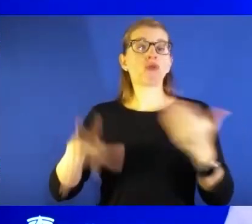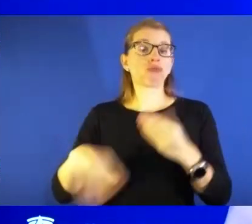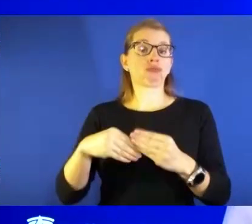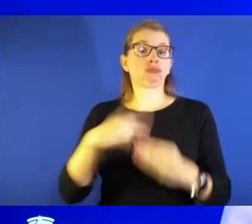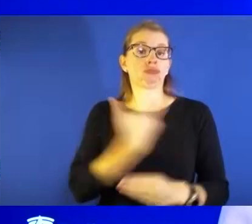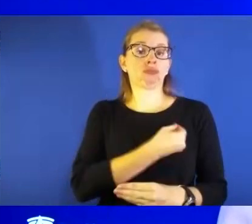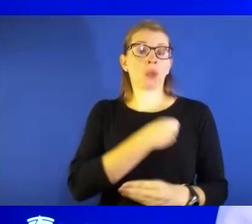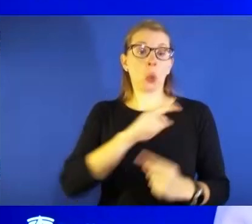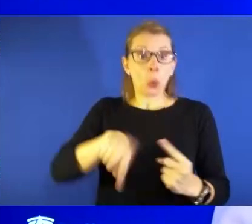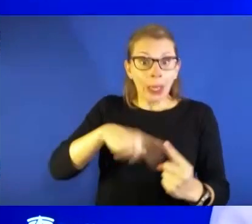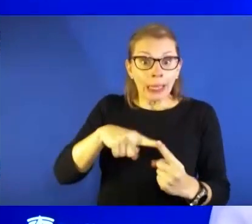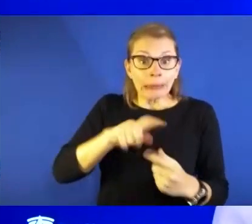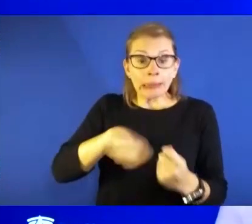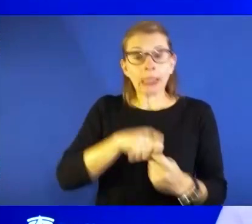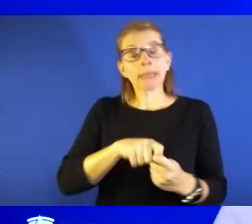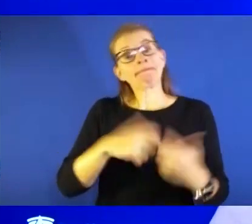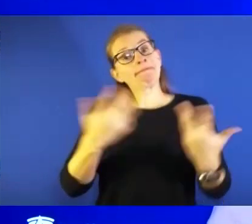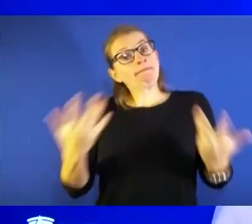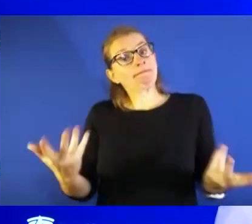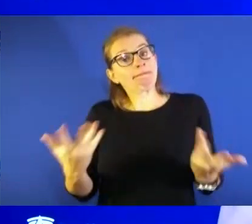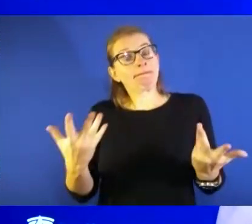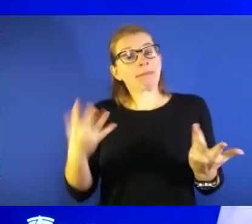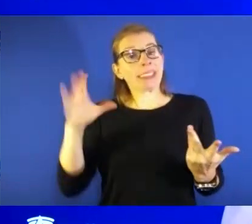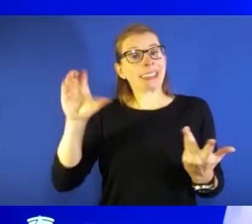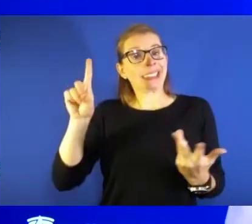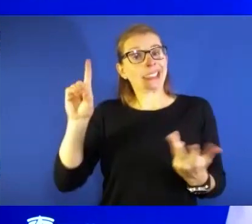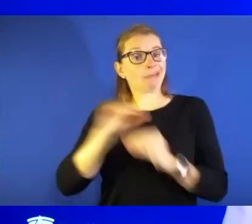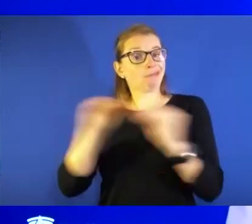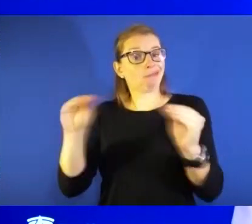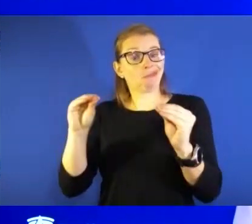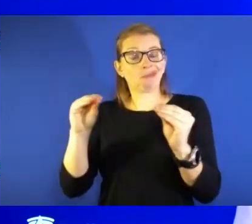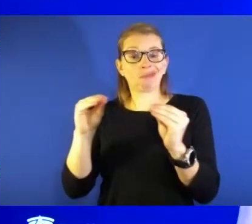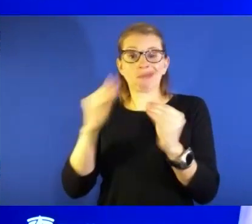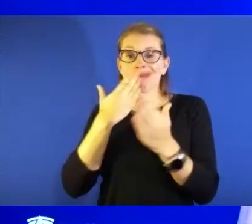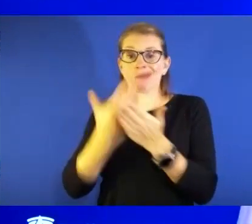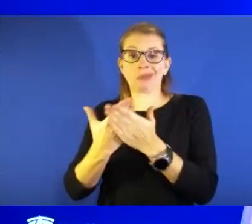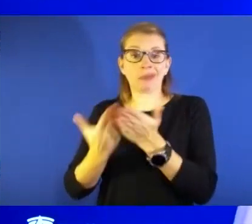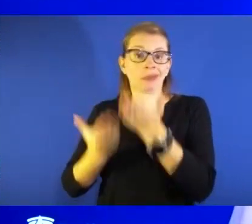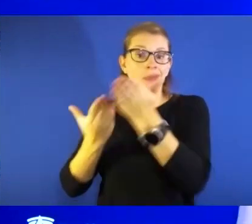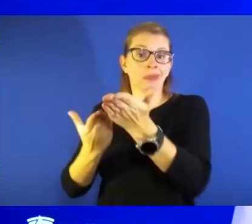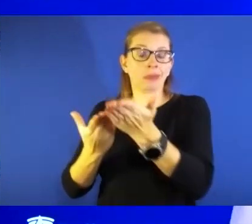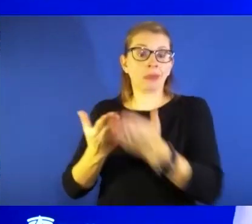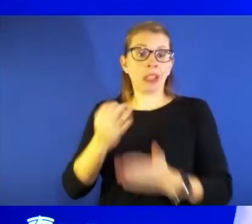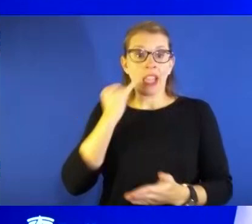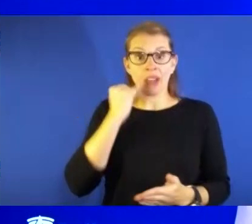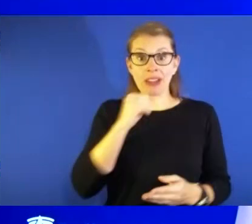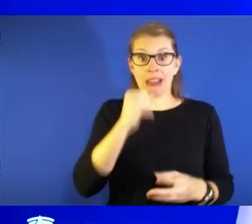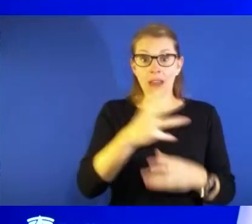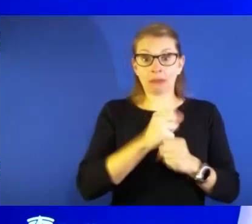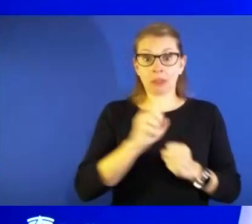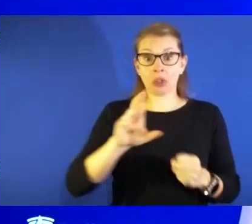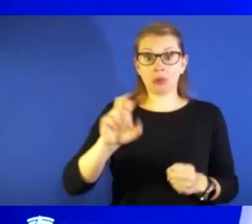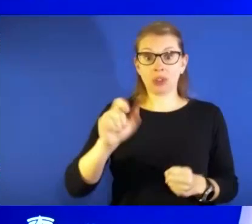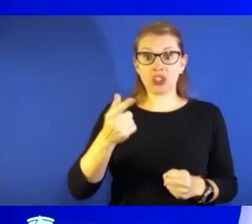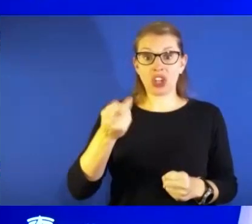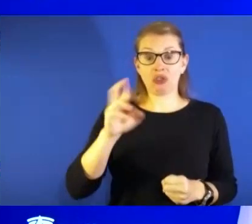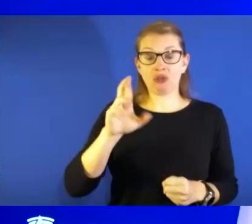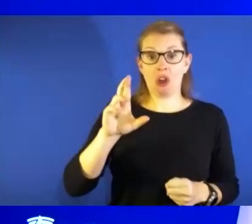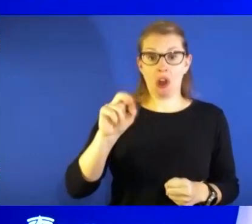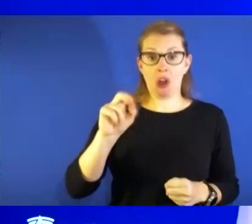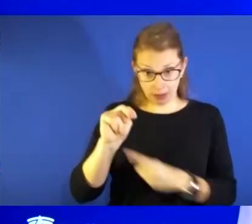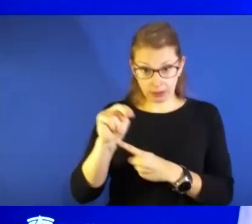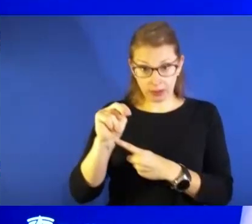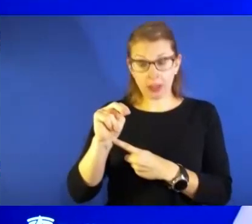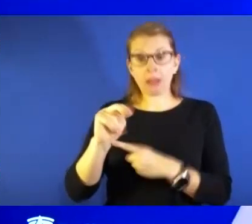exactly, there's no good guidance. Obviously, if you were not receiving Regeneron, we would say you can receive your booster or your additional